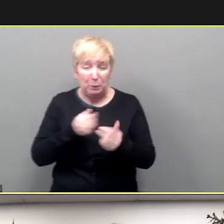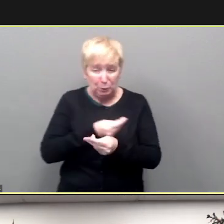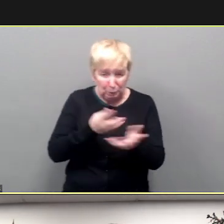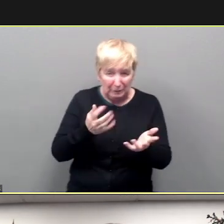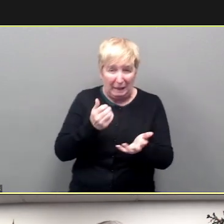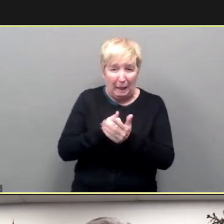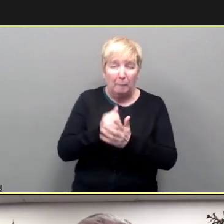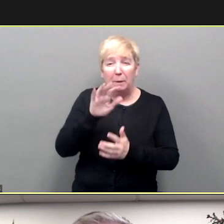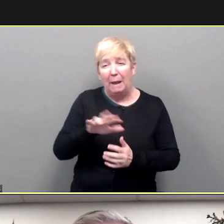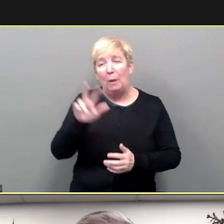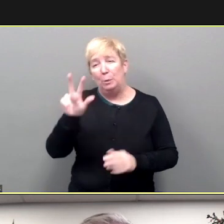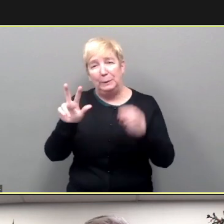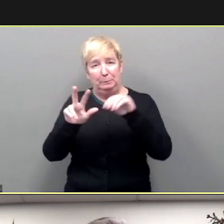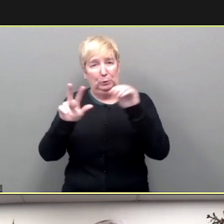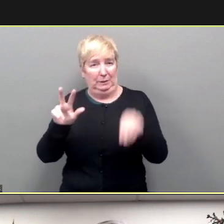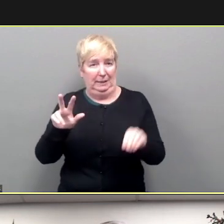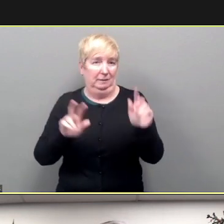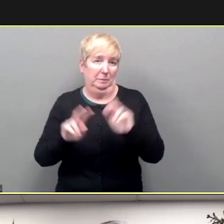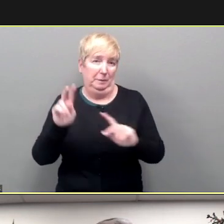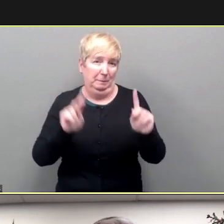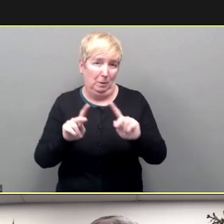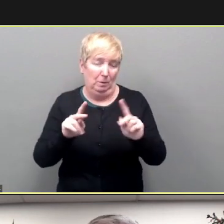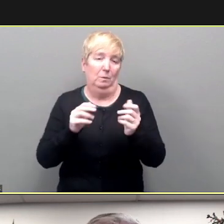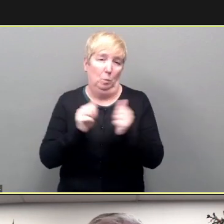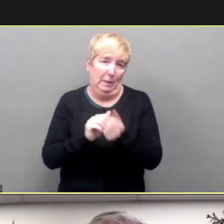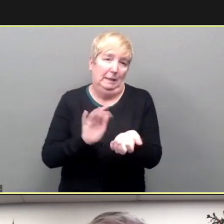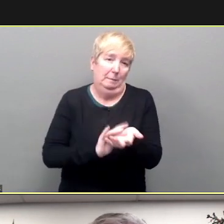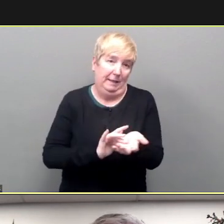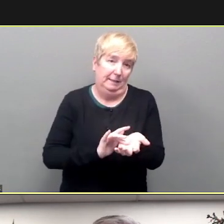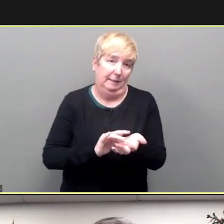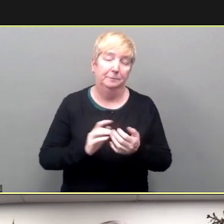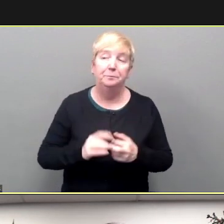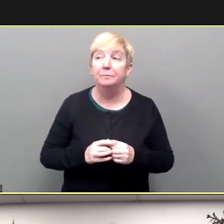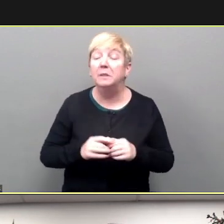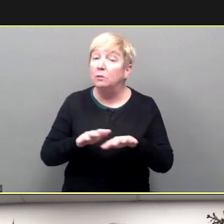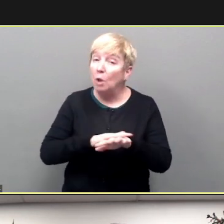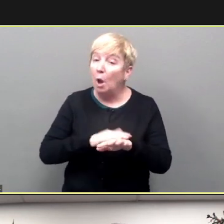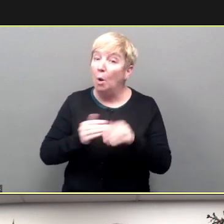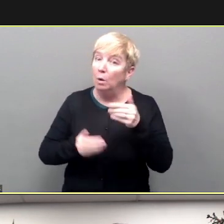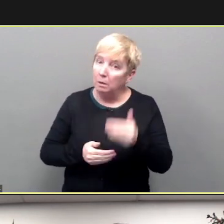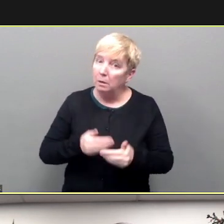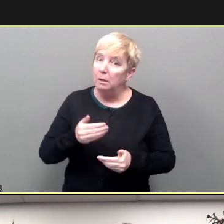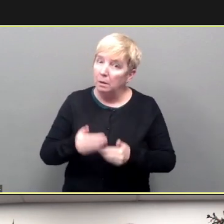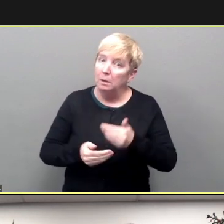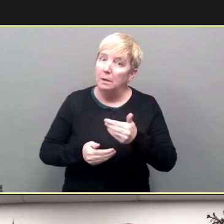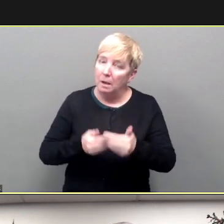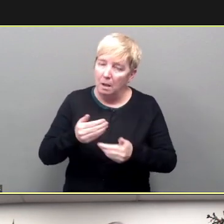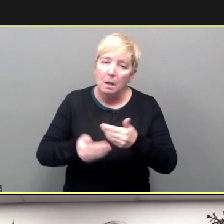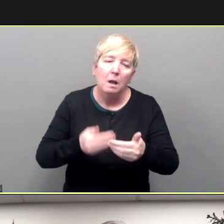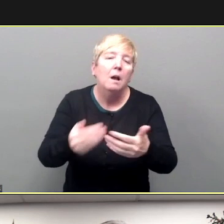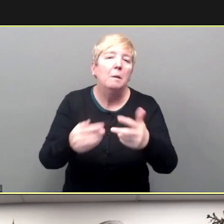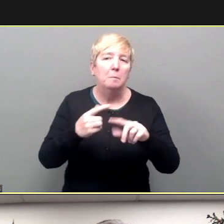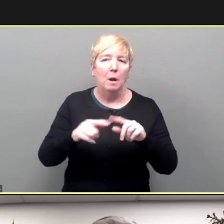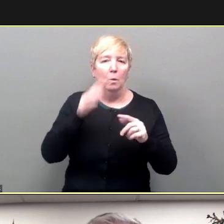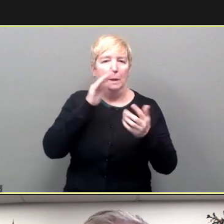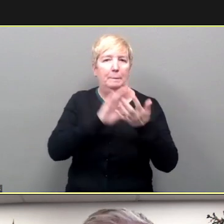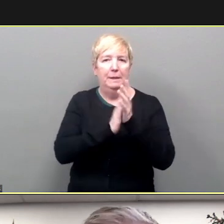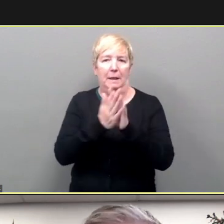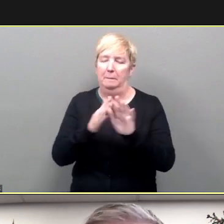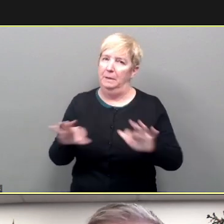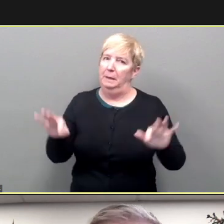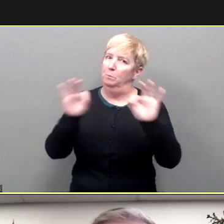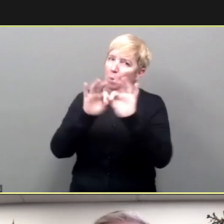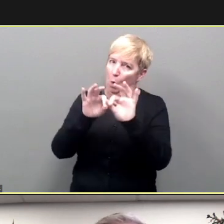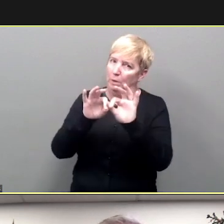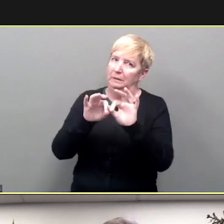So it'll be a slow start, but it could be a very, very important tool or weapon even, if